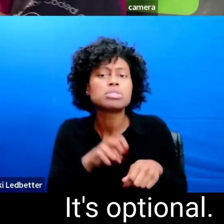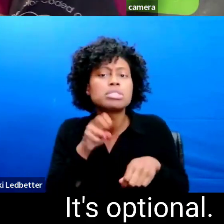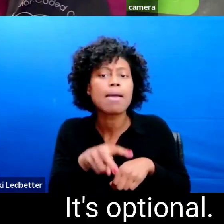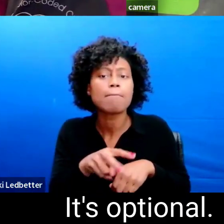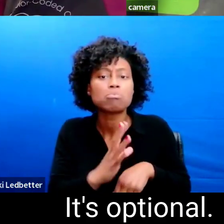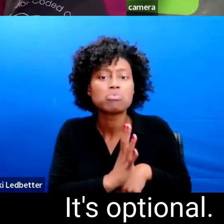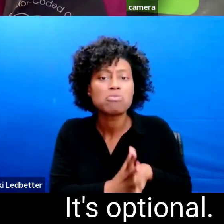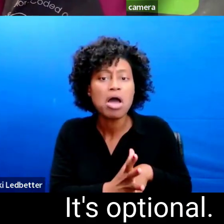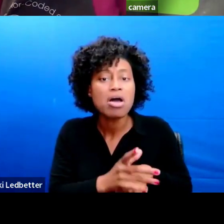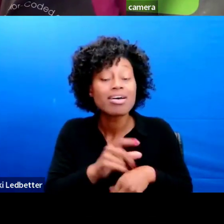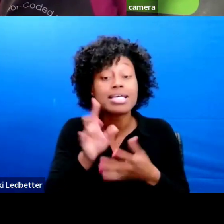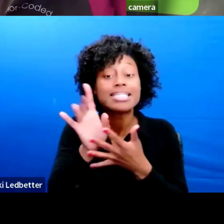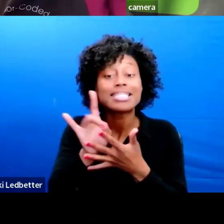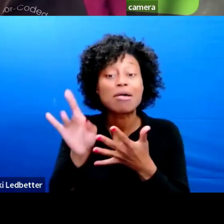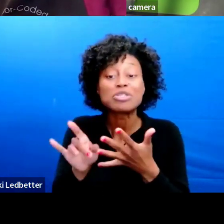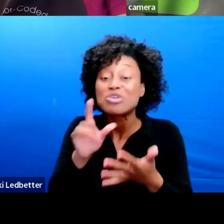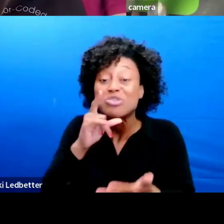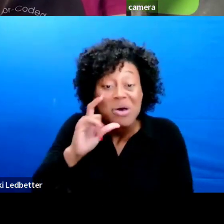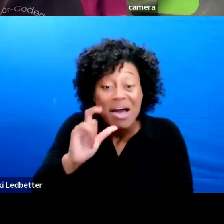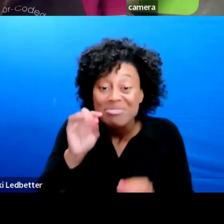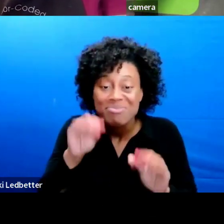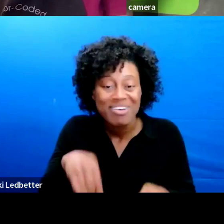It's optional.